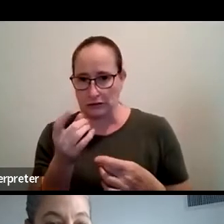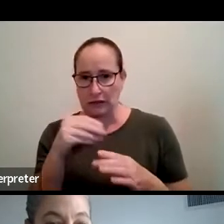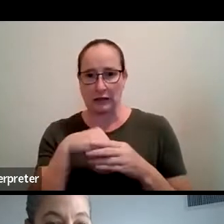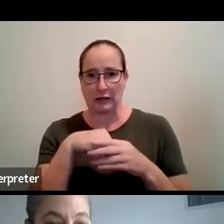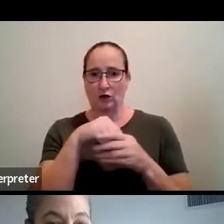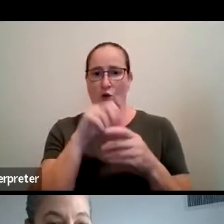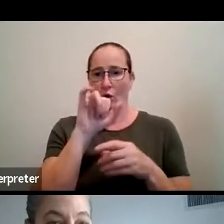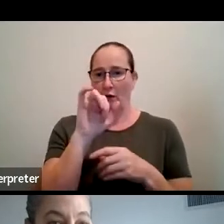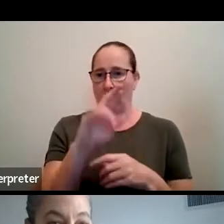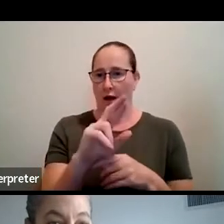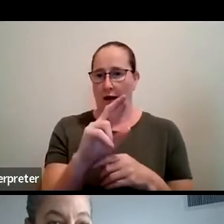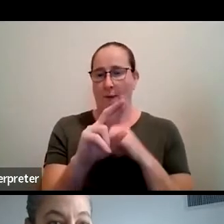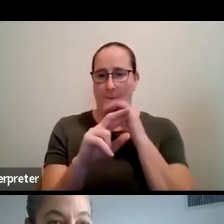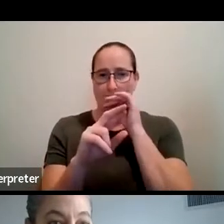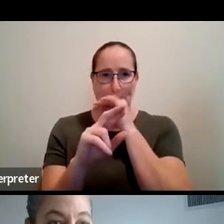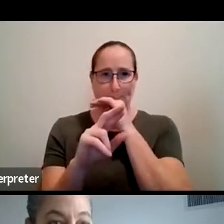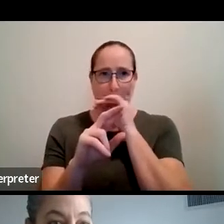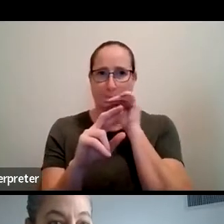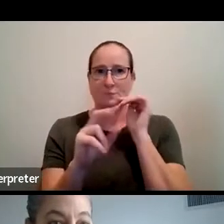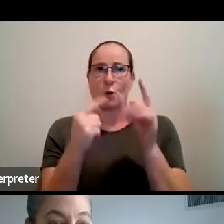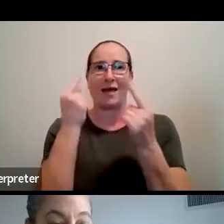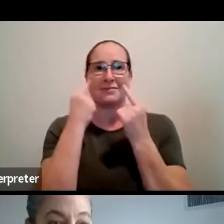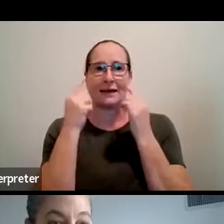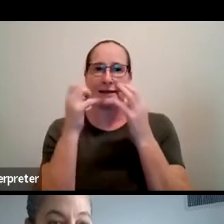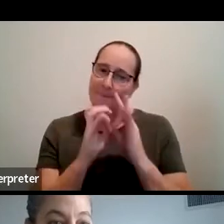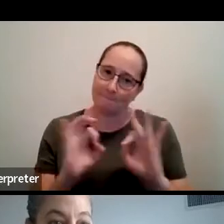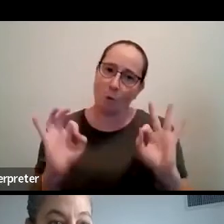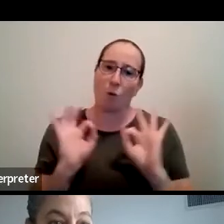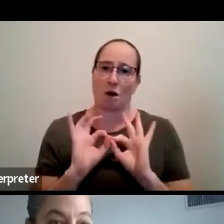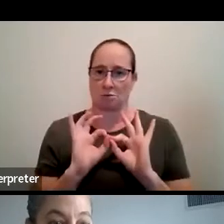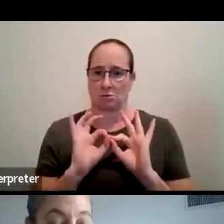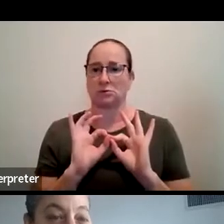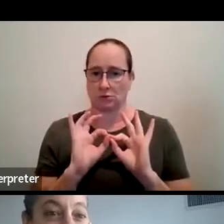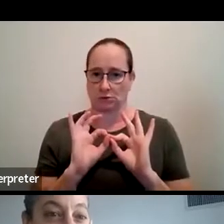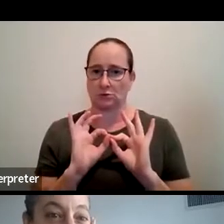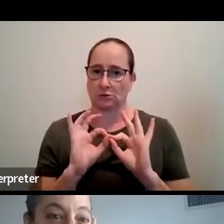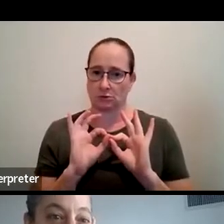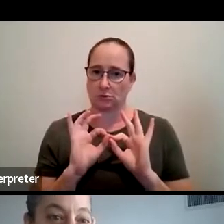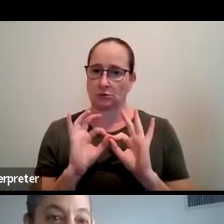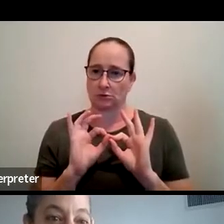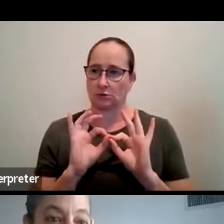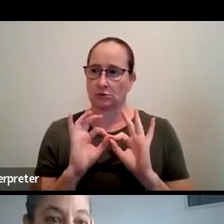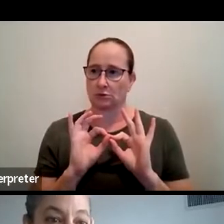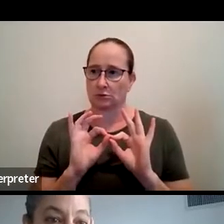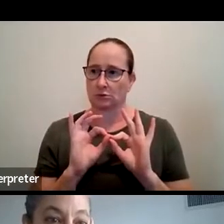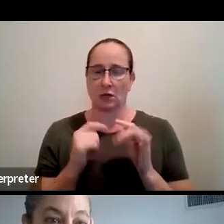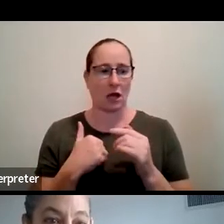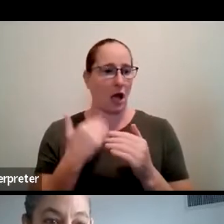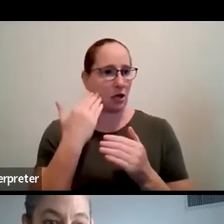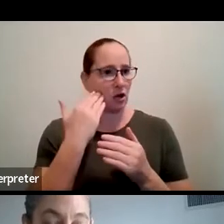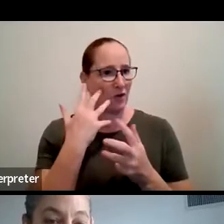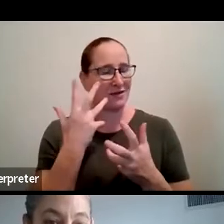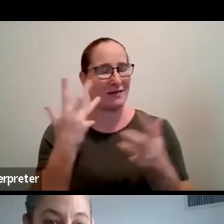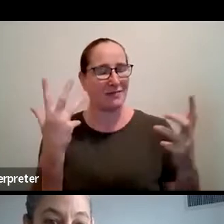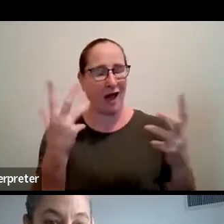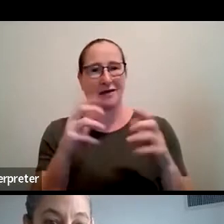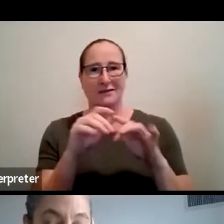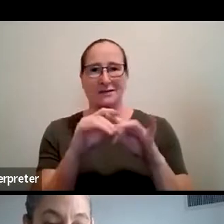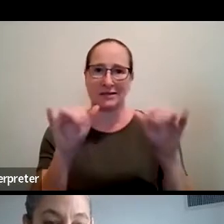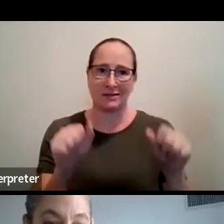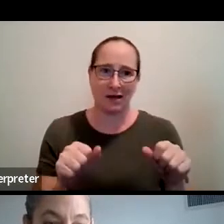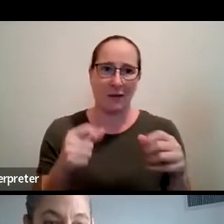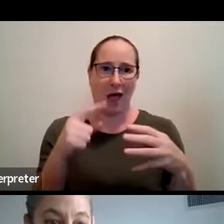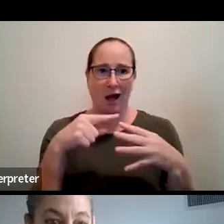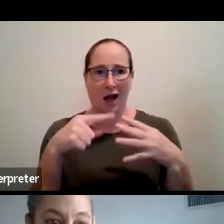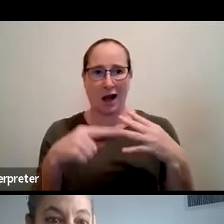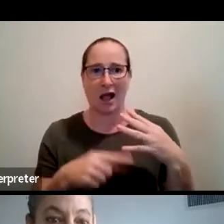air. And so I think it's important, despite there's a lot of kind of systematic things that are